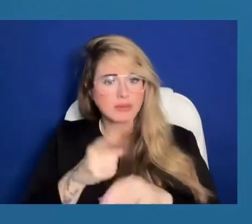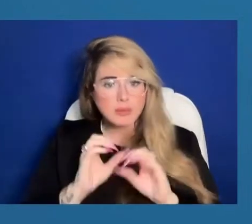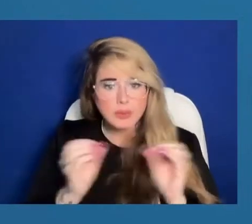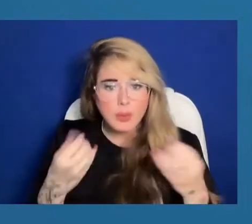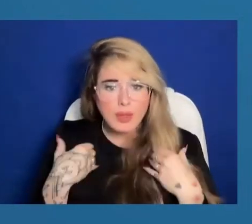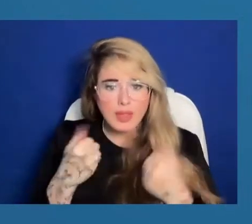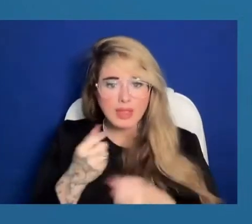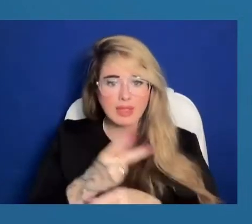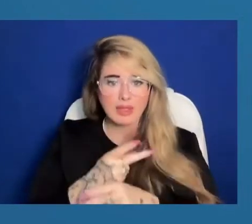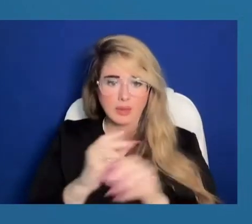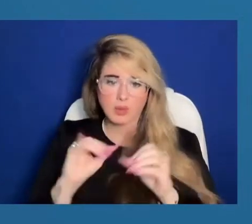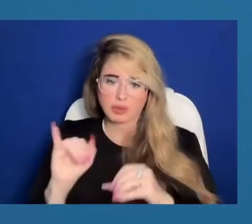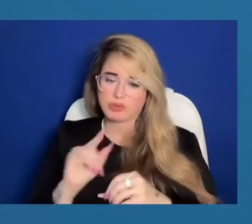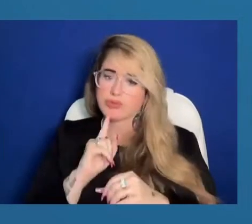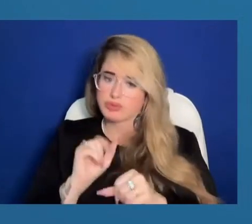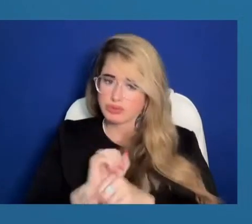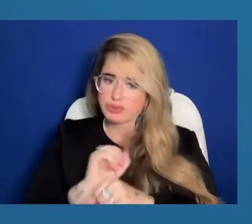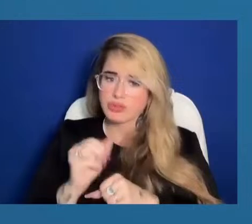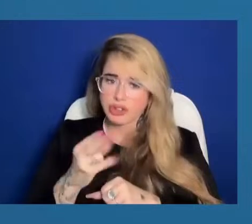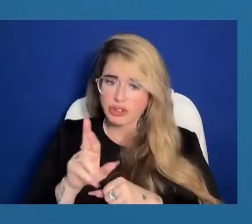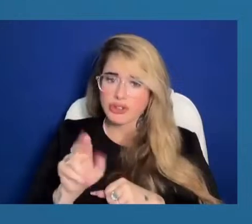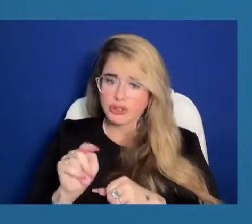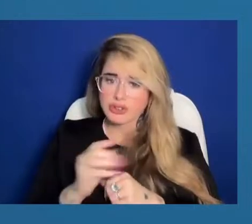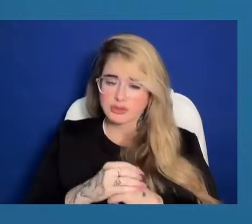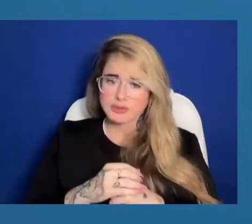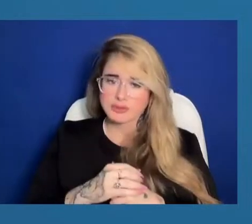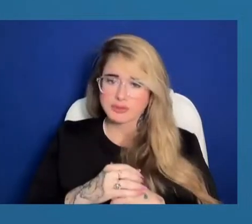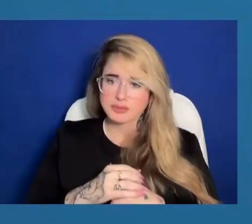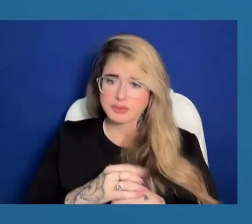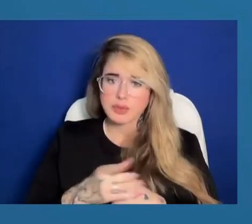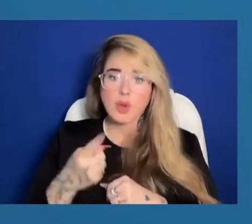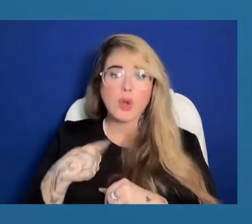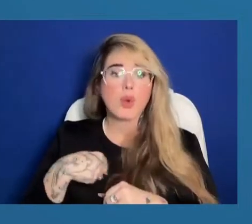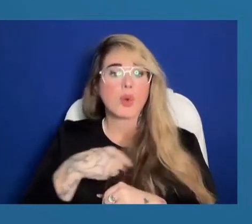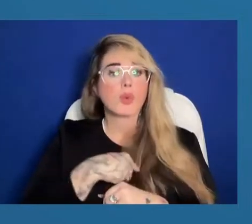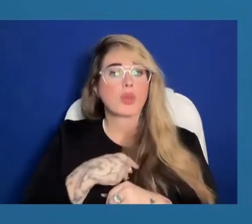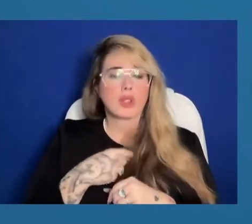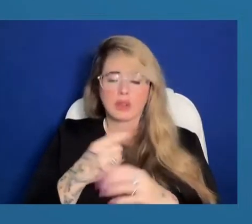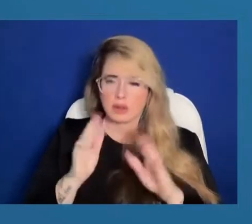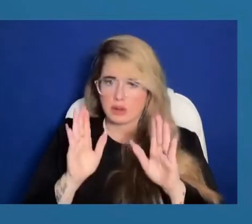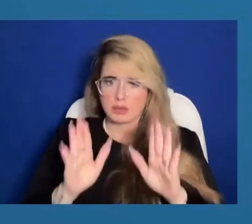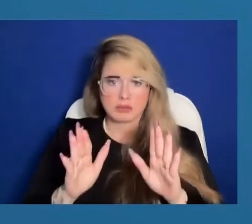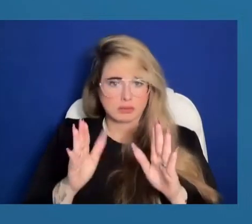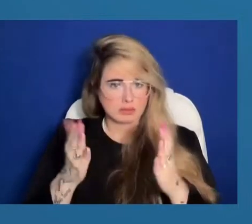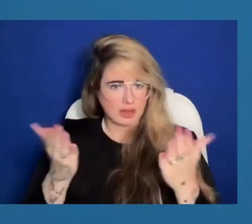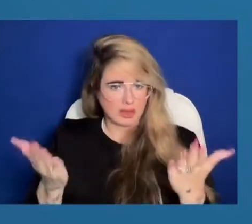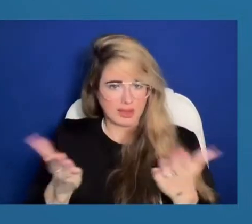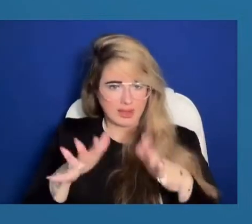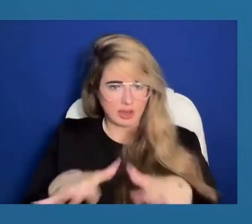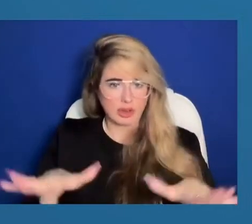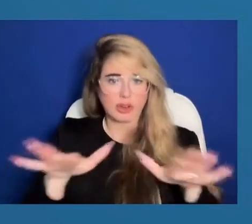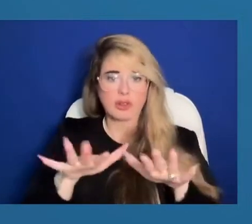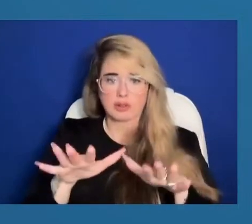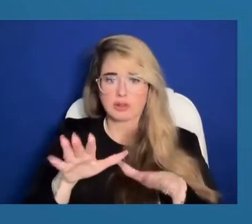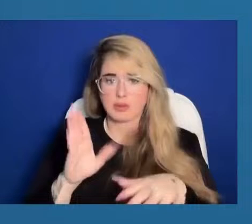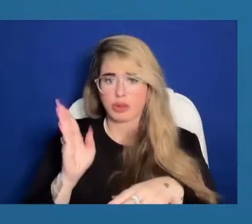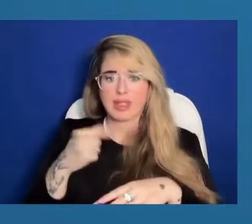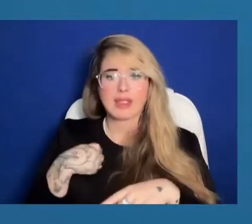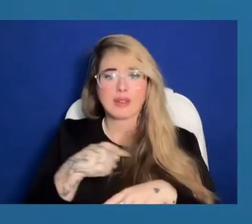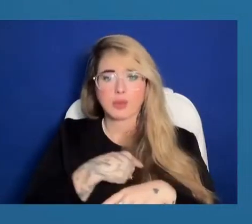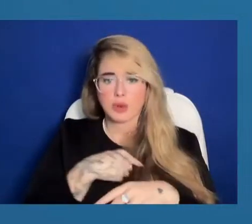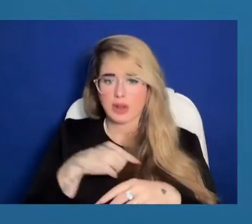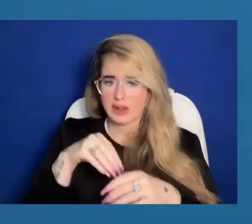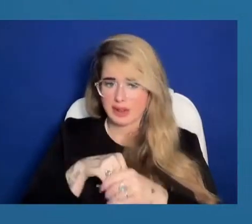insurance. It hurts. We are in a medical understaffed area here in Brooklyn, here in